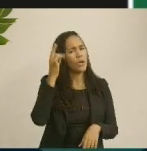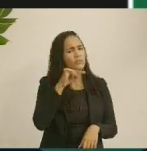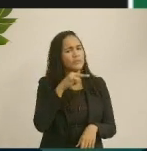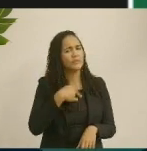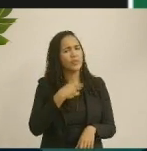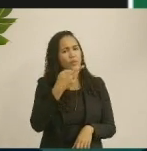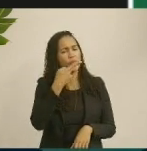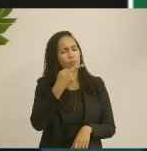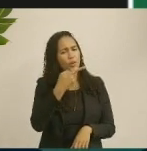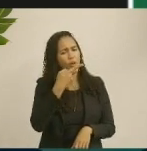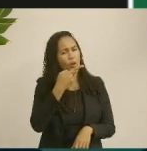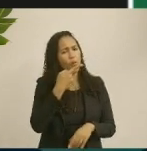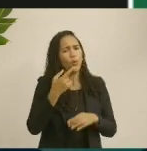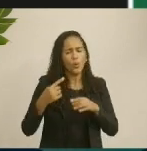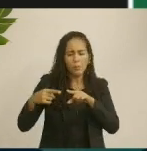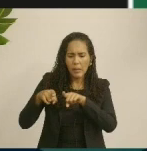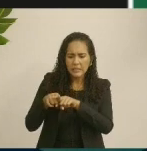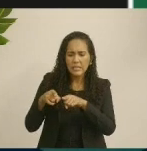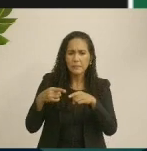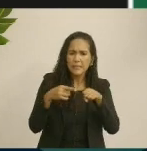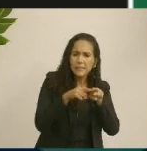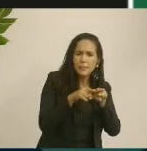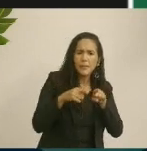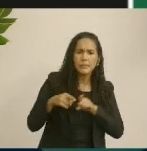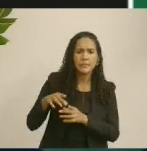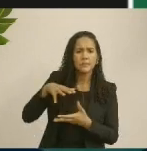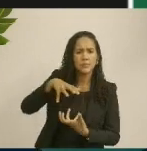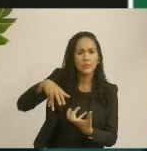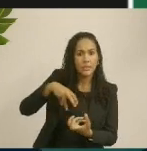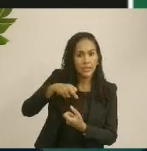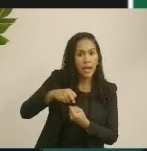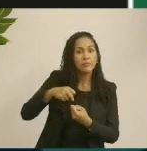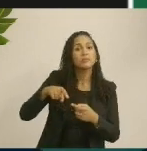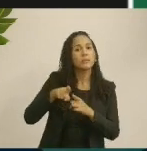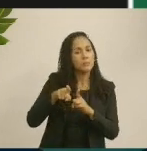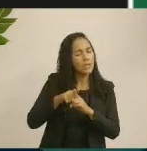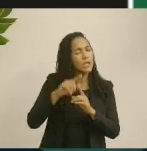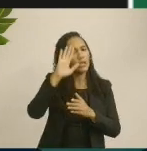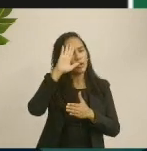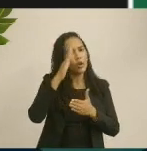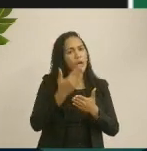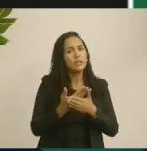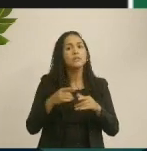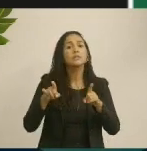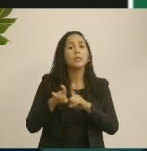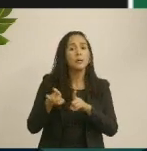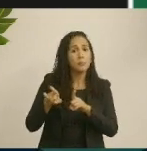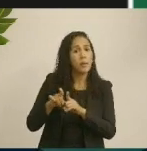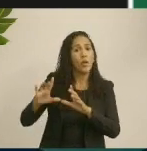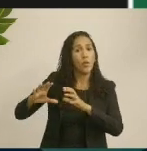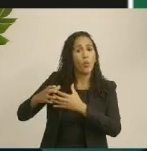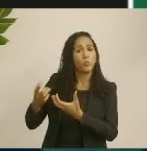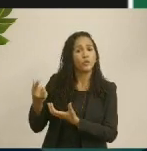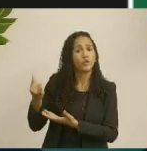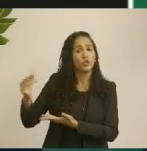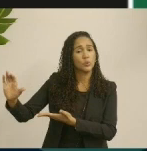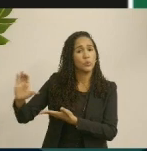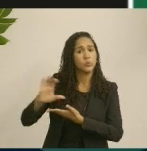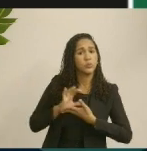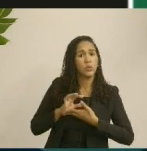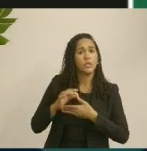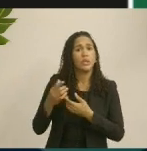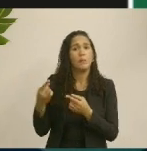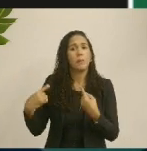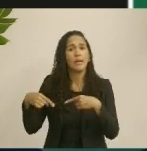partnerships, including the funders' partners, The leveraging the resources